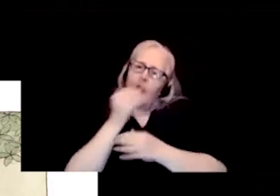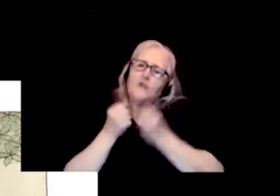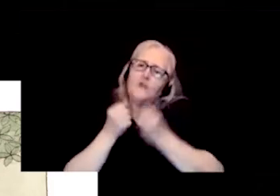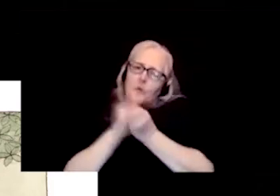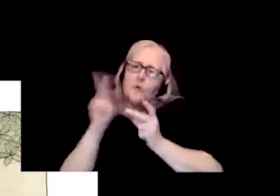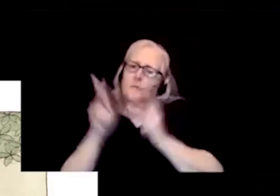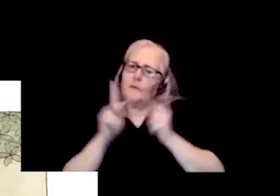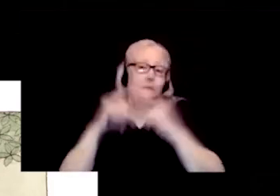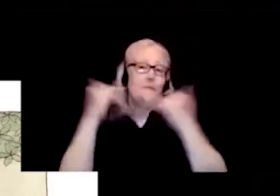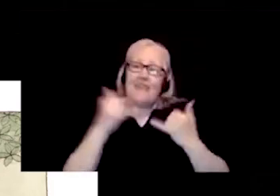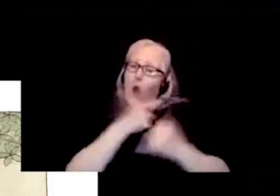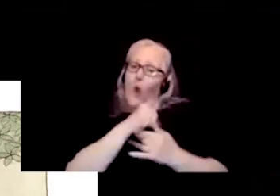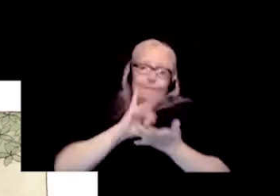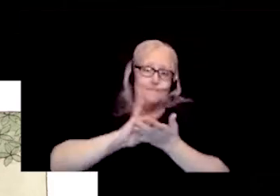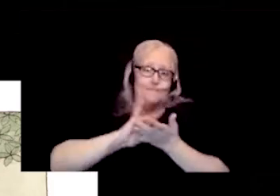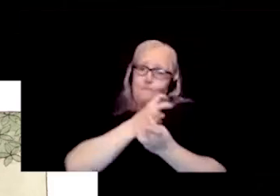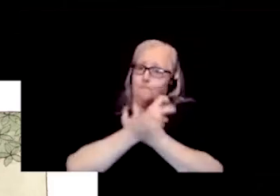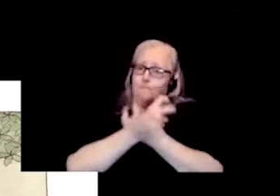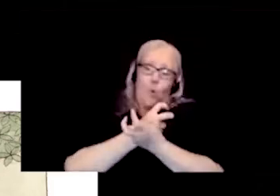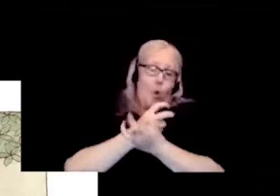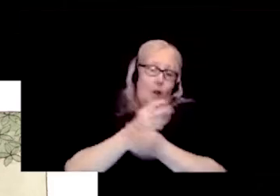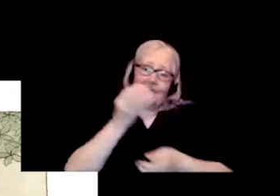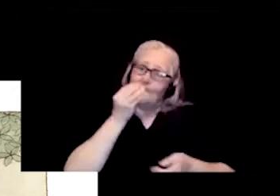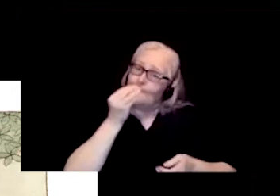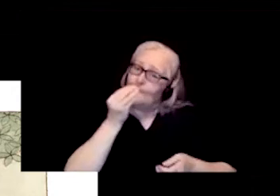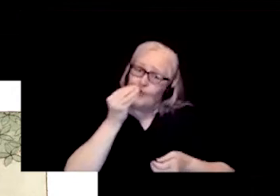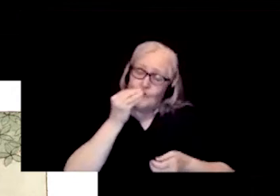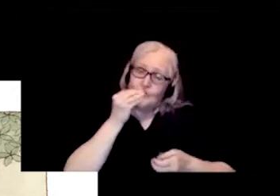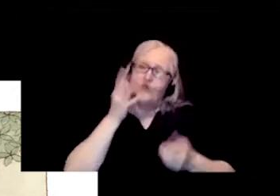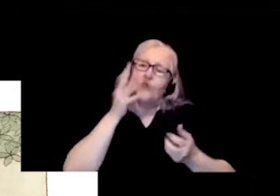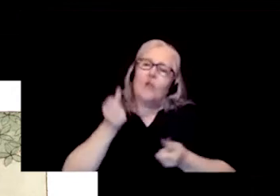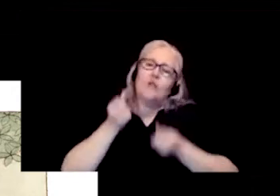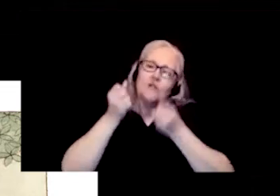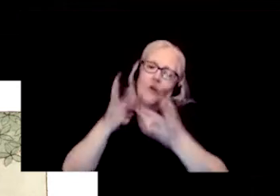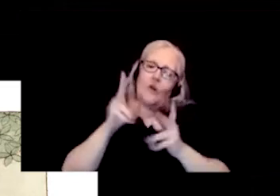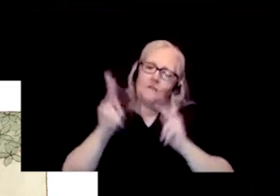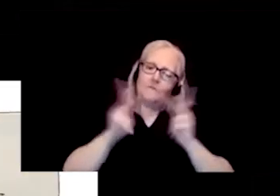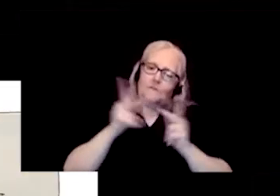its shadow from one generation to the next.